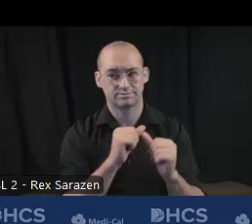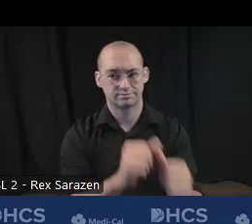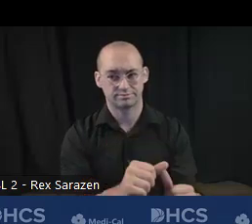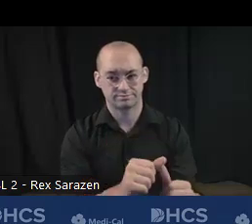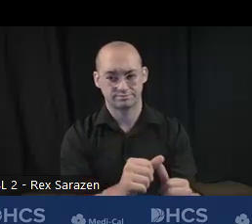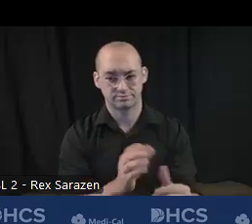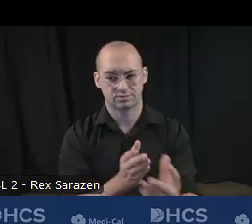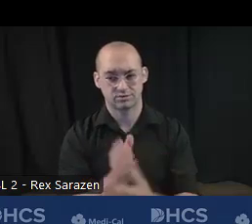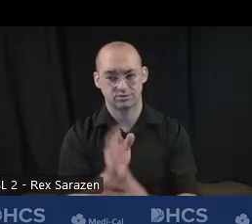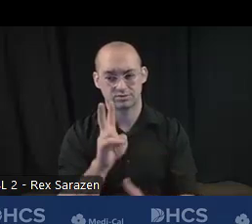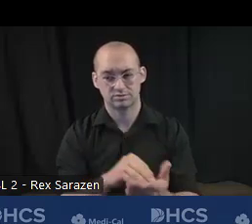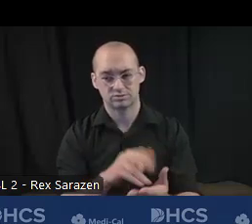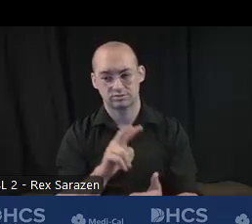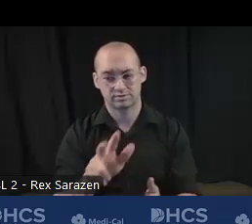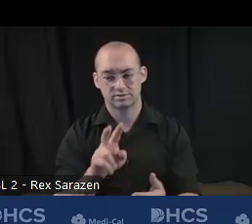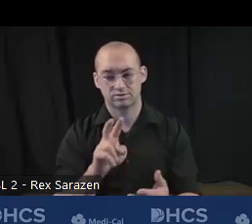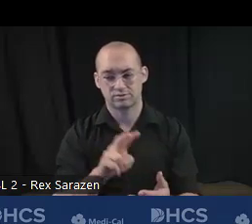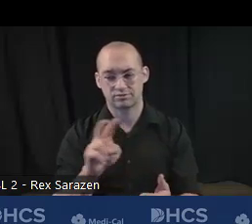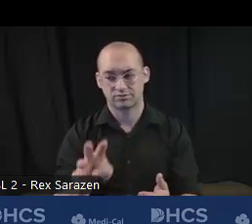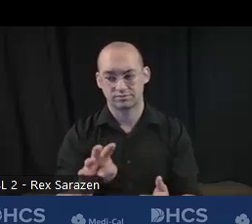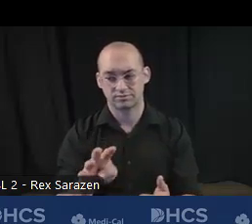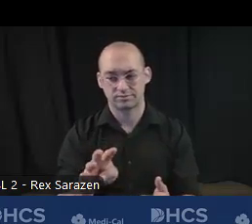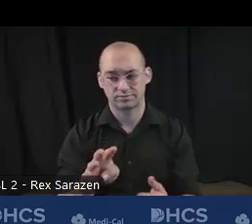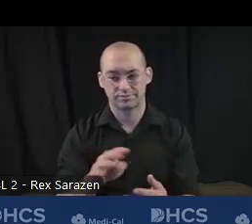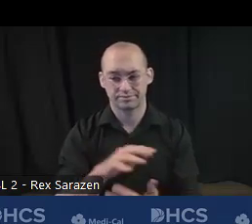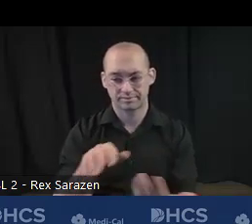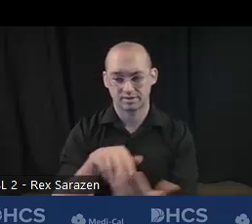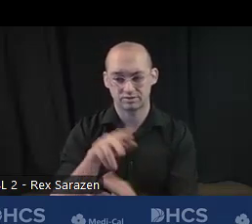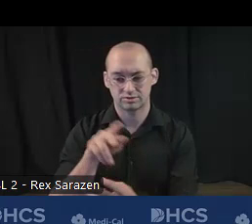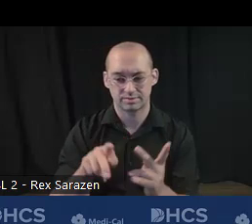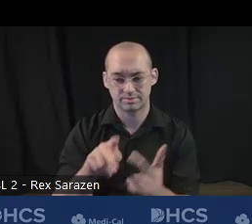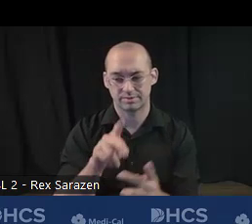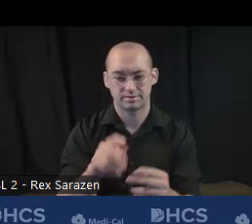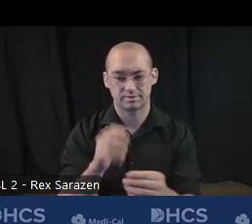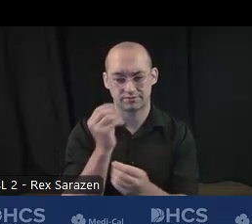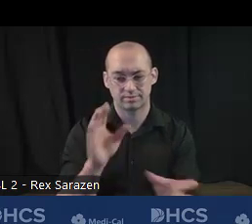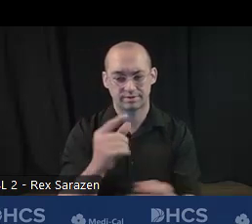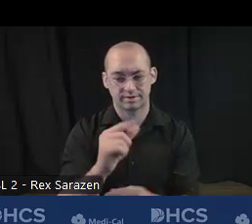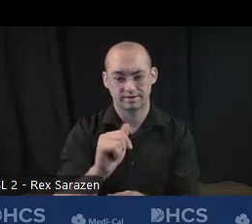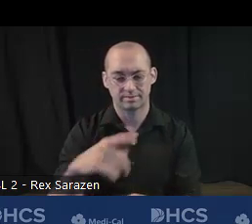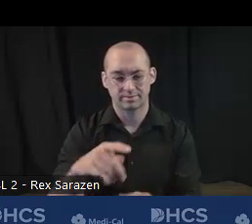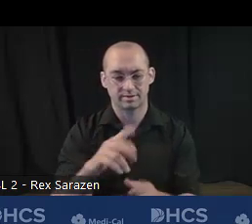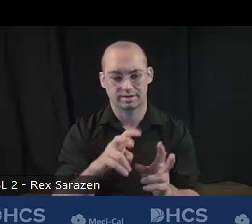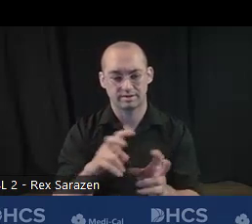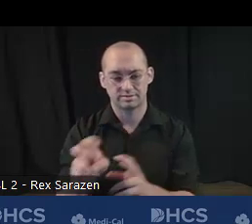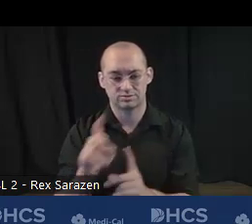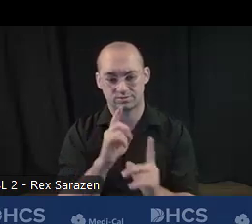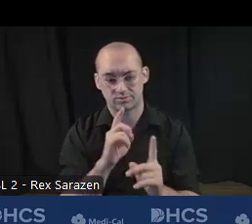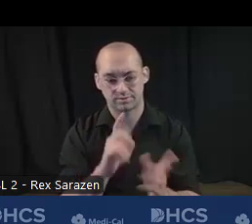Throughout 2023 and 2024, we engaged stakeholders to inform the gap analysis report, which was published